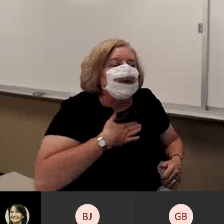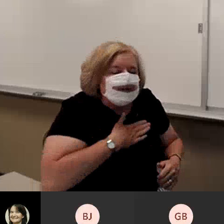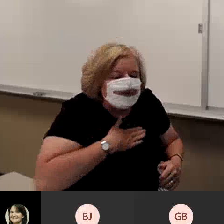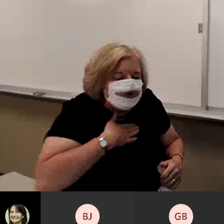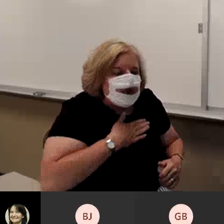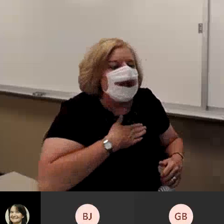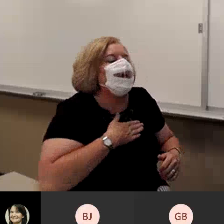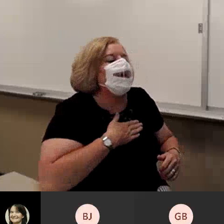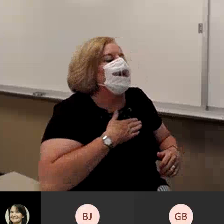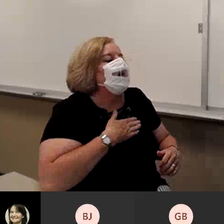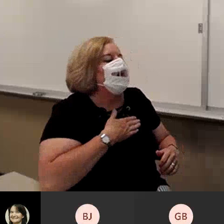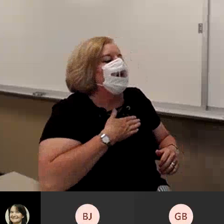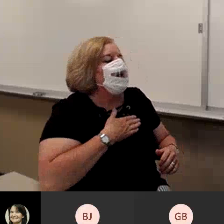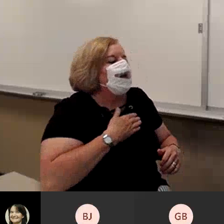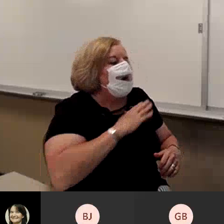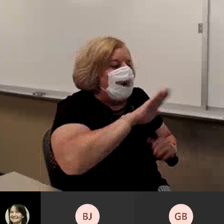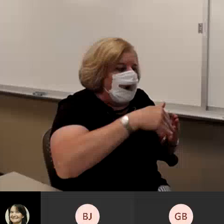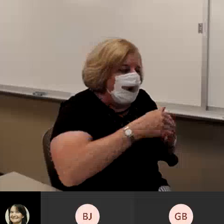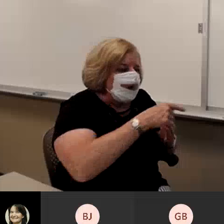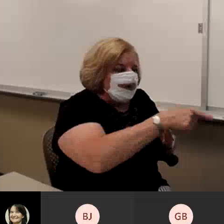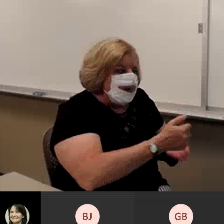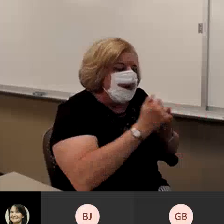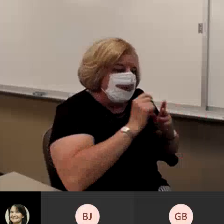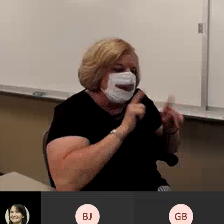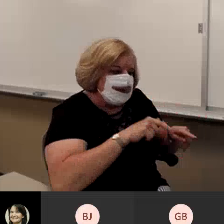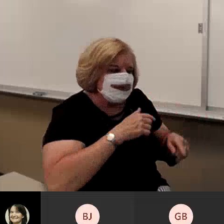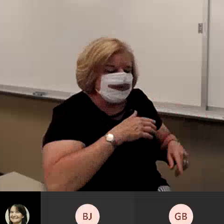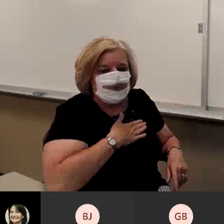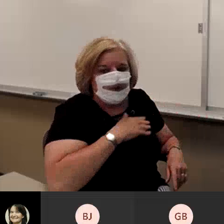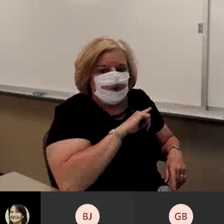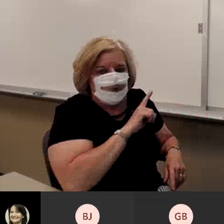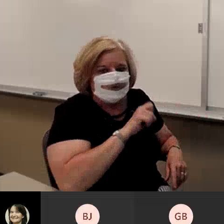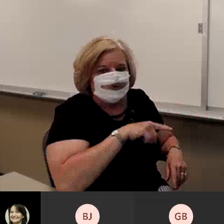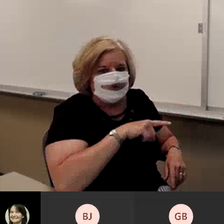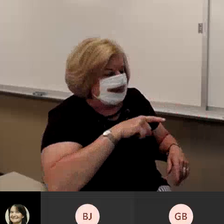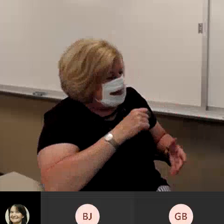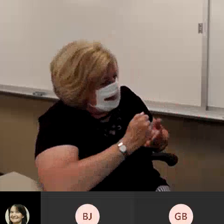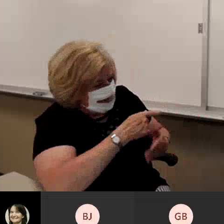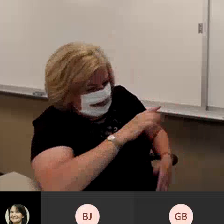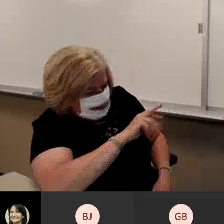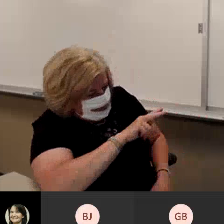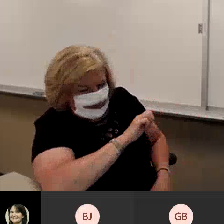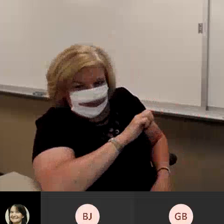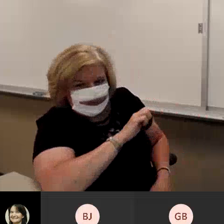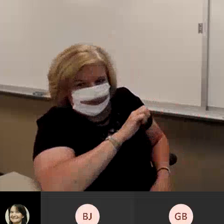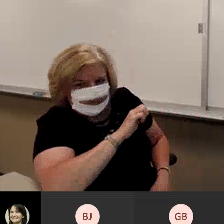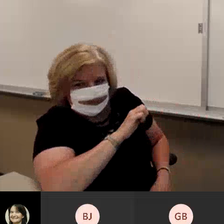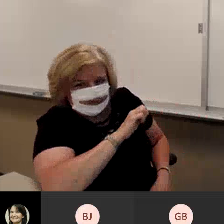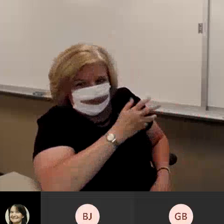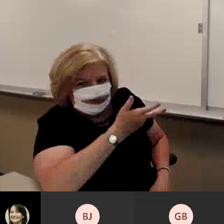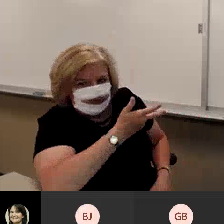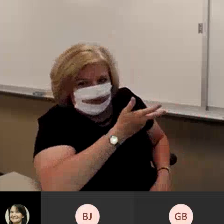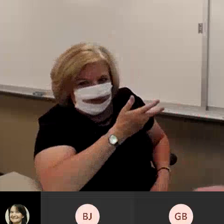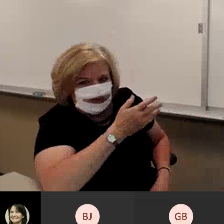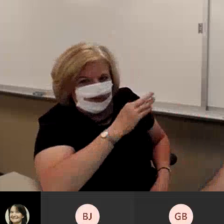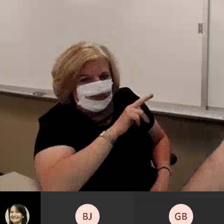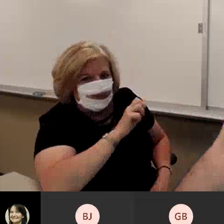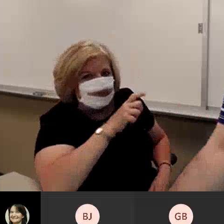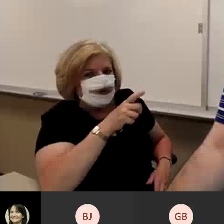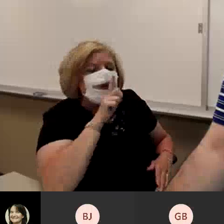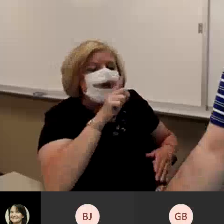everybody who's answering behind the scenes kind of helping as well. Did that help, Bruce? I don't know if you're back at the 9 screen. I don't know also, Bruce, if you're